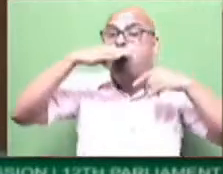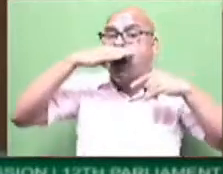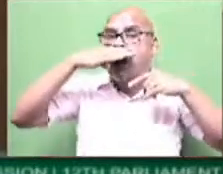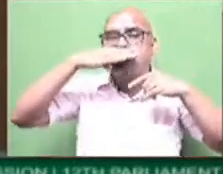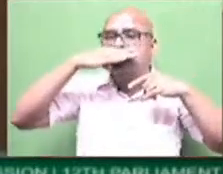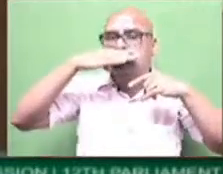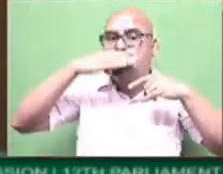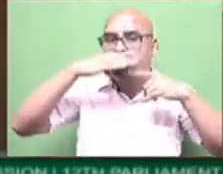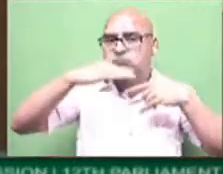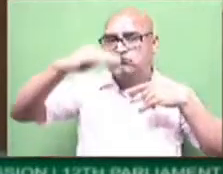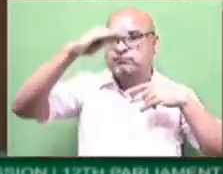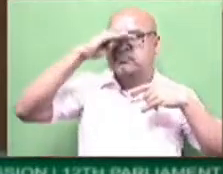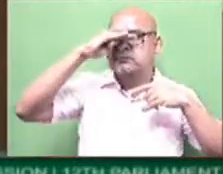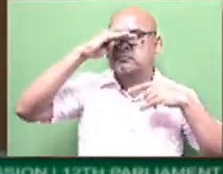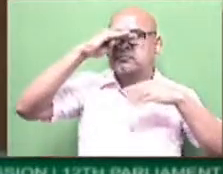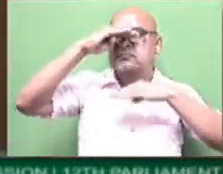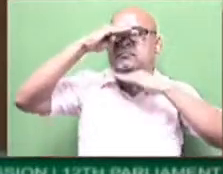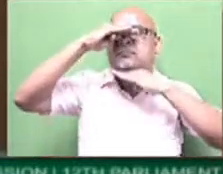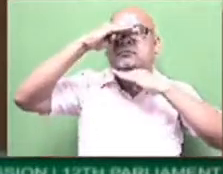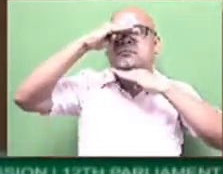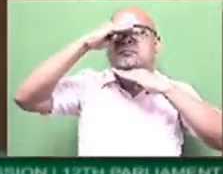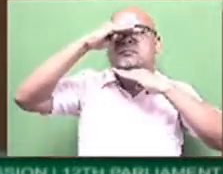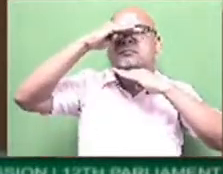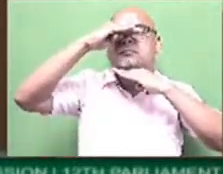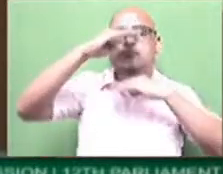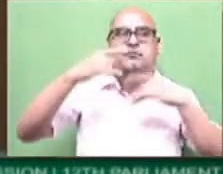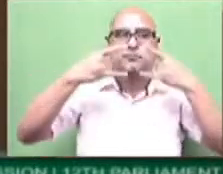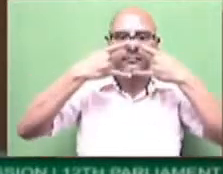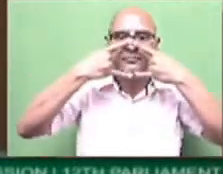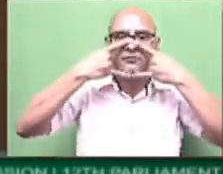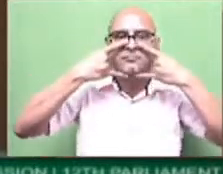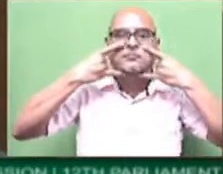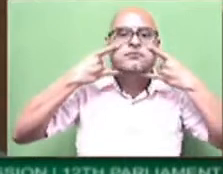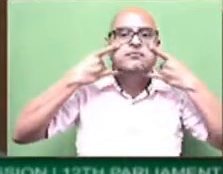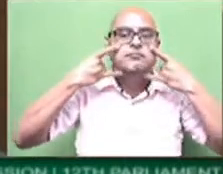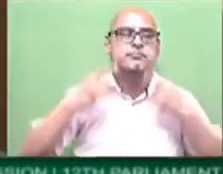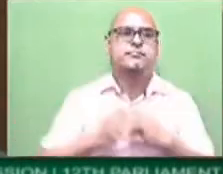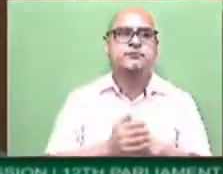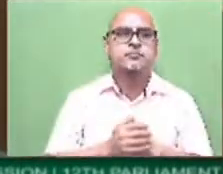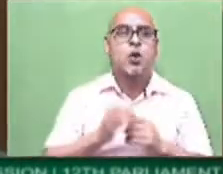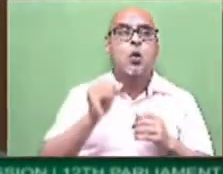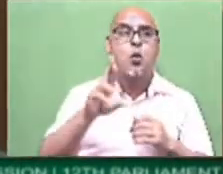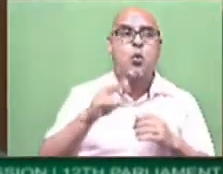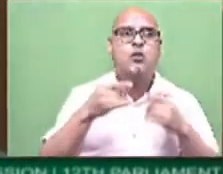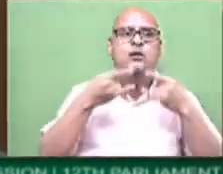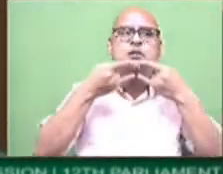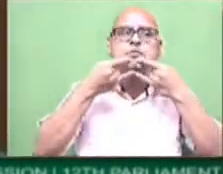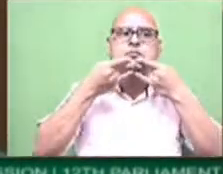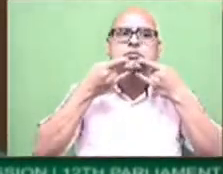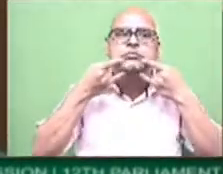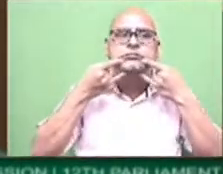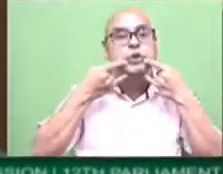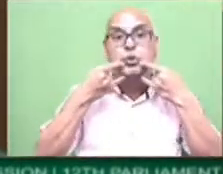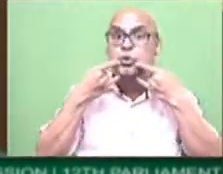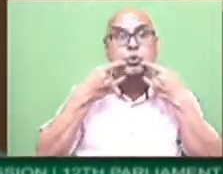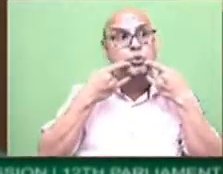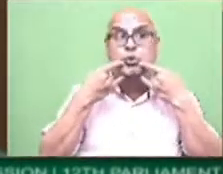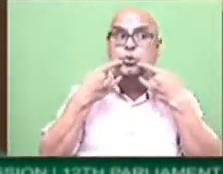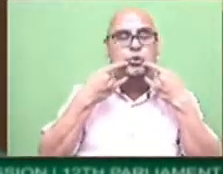chin, Madam Speaker. And that is worse than not wearing a mask at all. Because what you're doing is you're